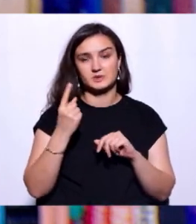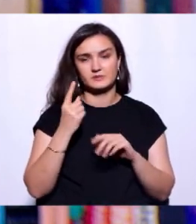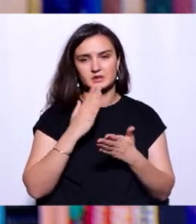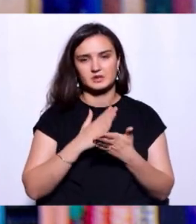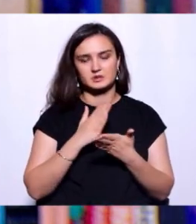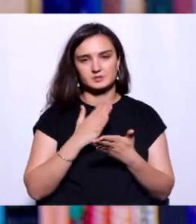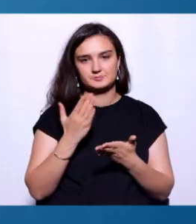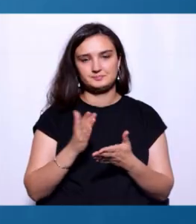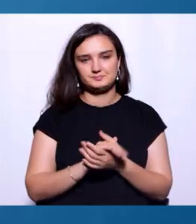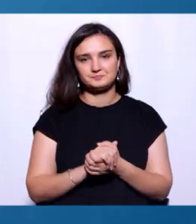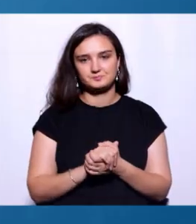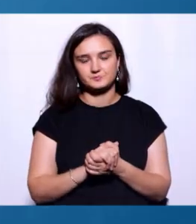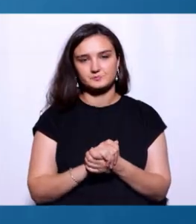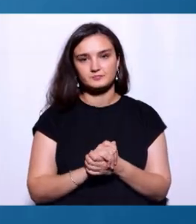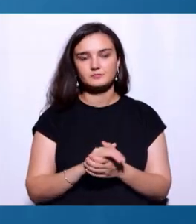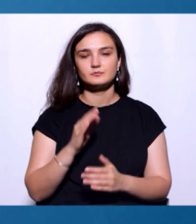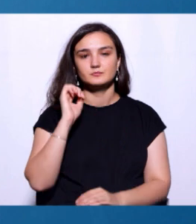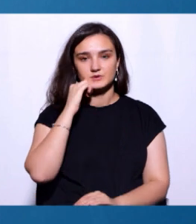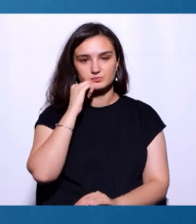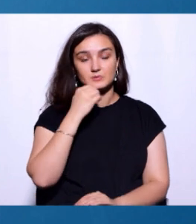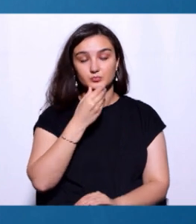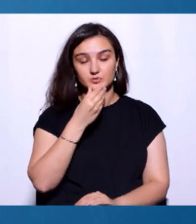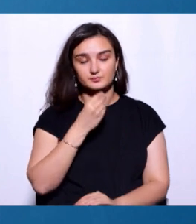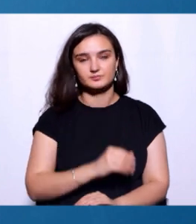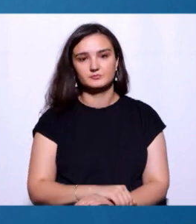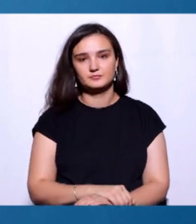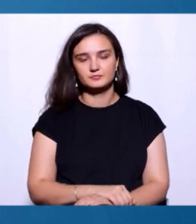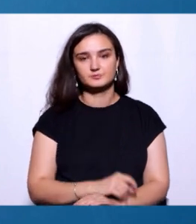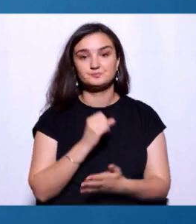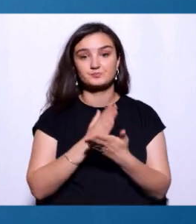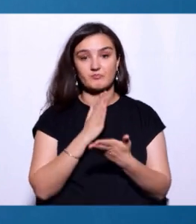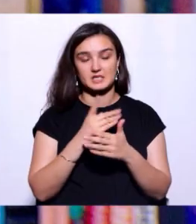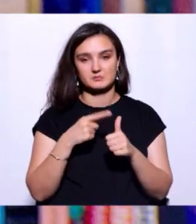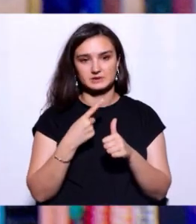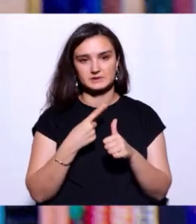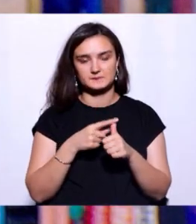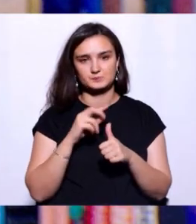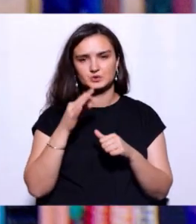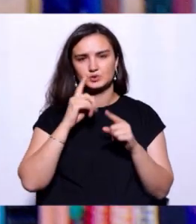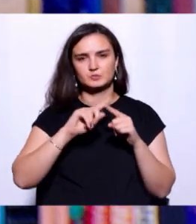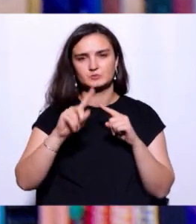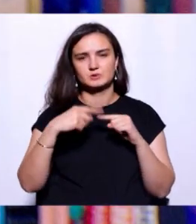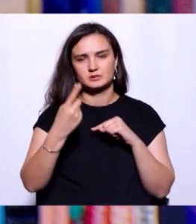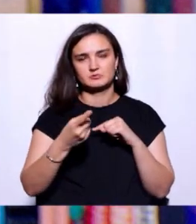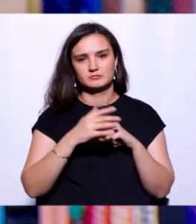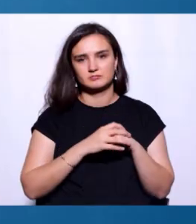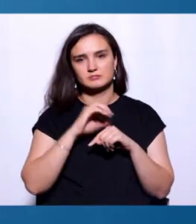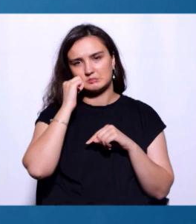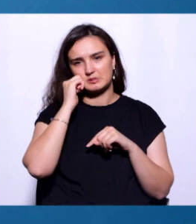first is grandfather. Babua. Arsebiti sakheli. And next is